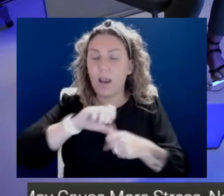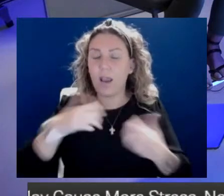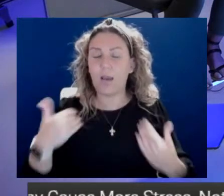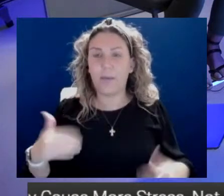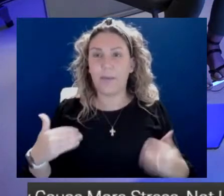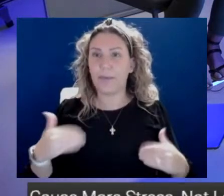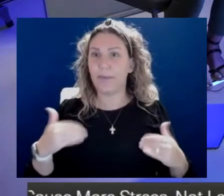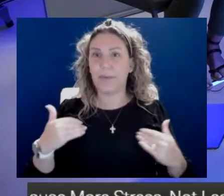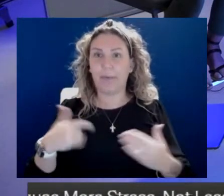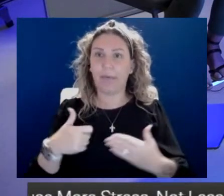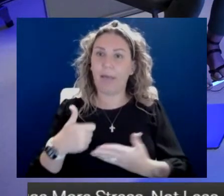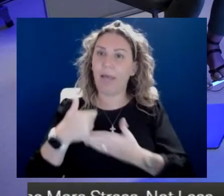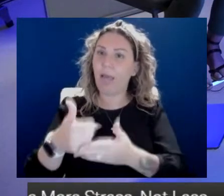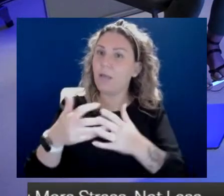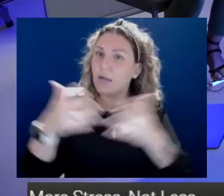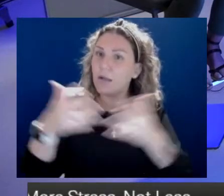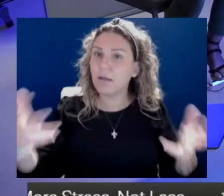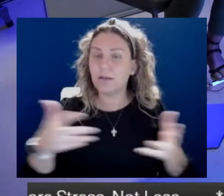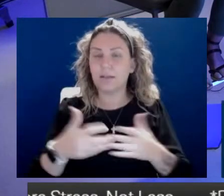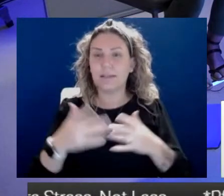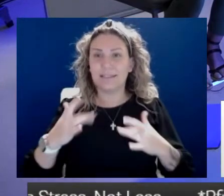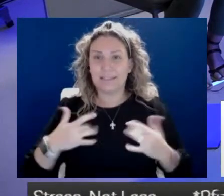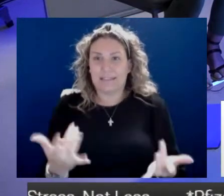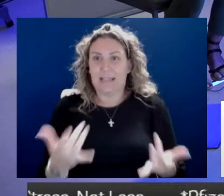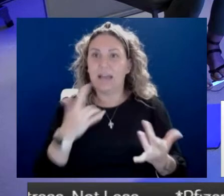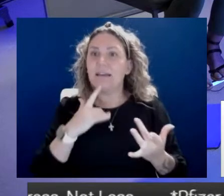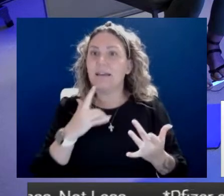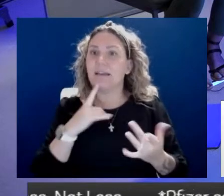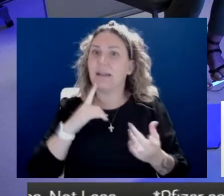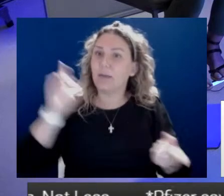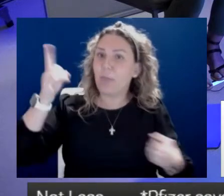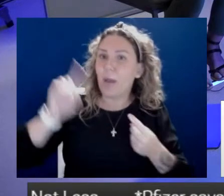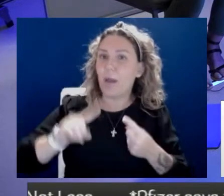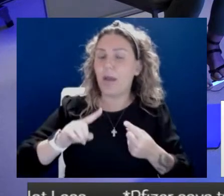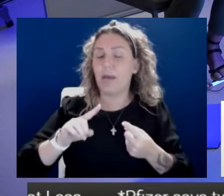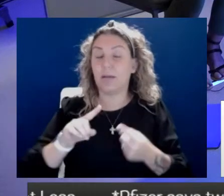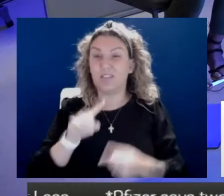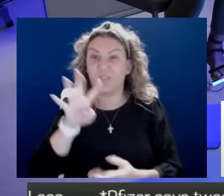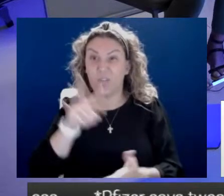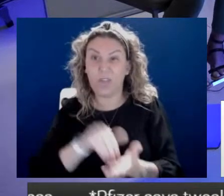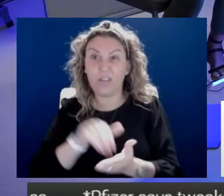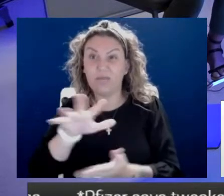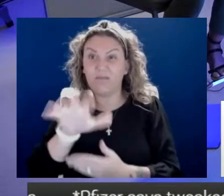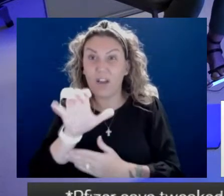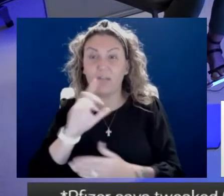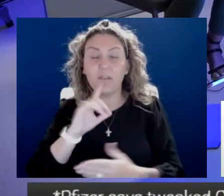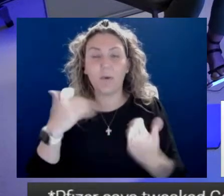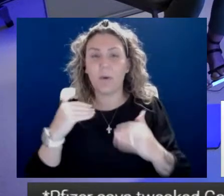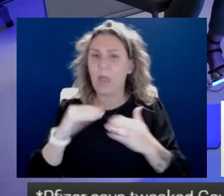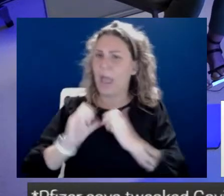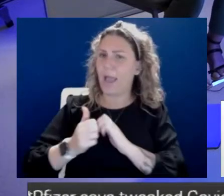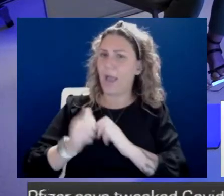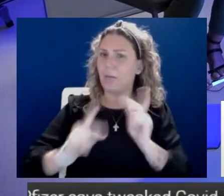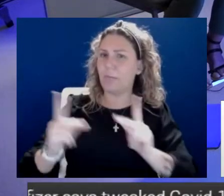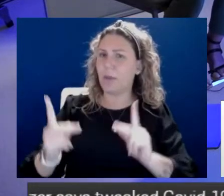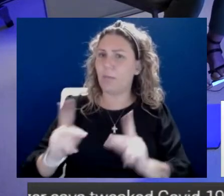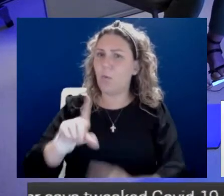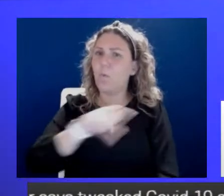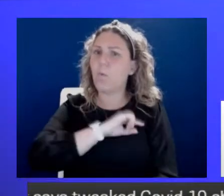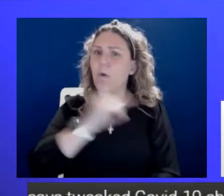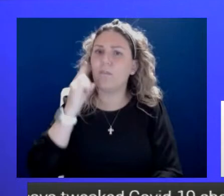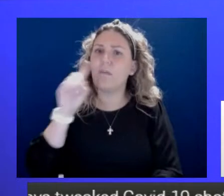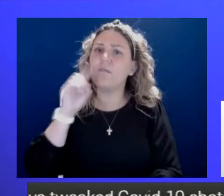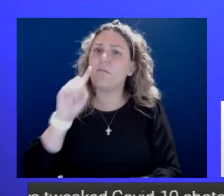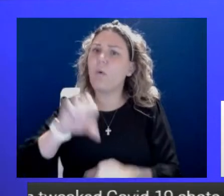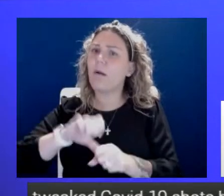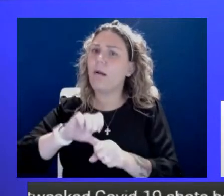that's exciting because you're knocking some of that off, and in this case, $4,500 for that gentleman. Gail, how do people qualify to get these vouchers? Yeah,